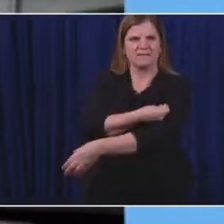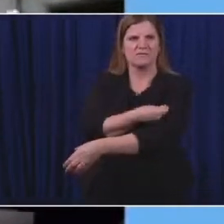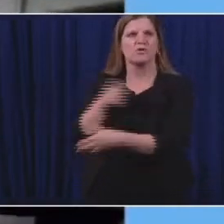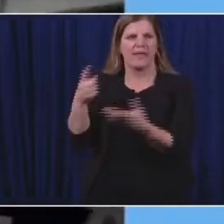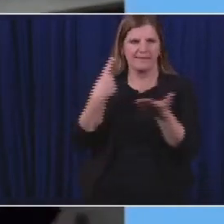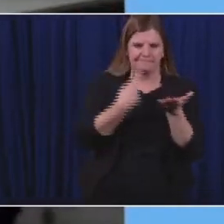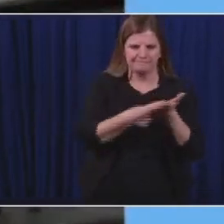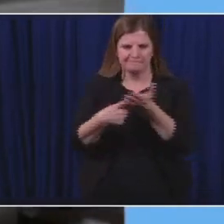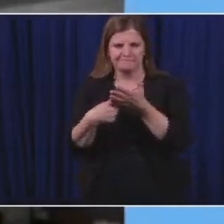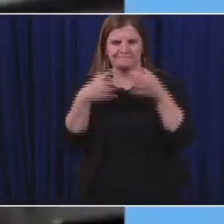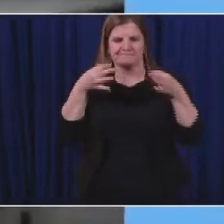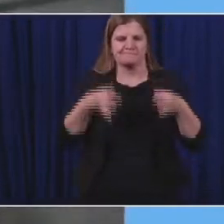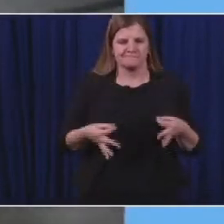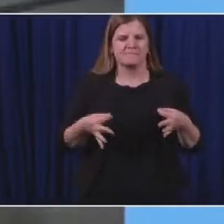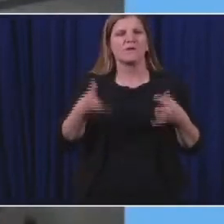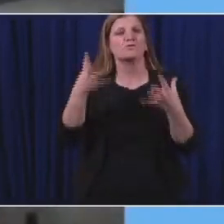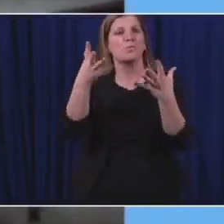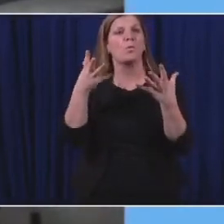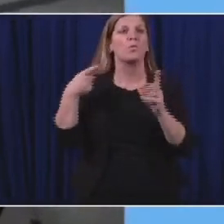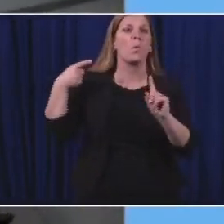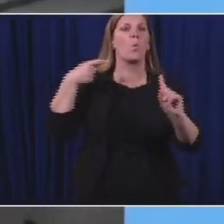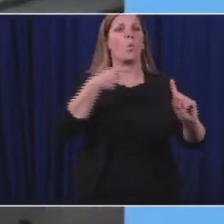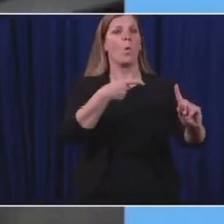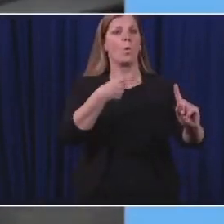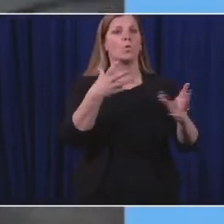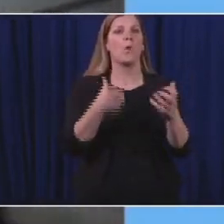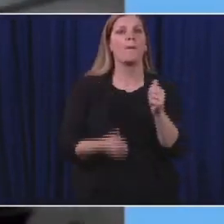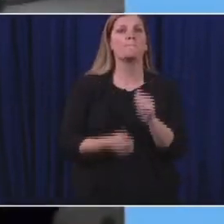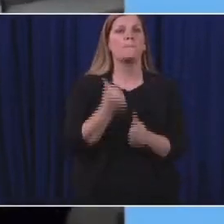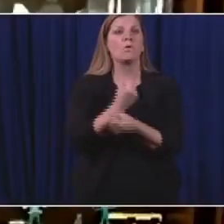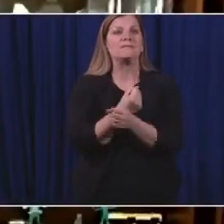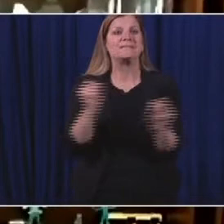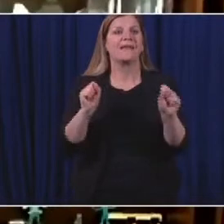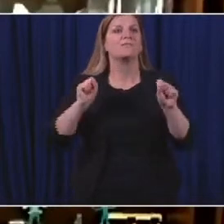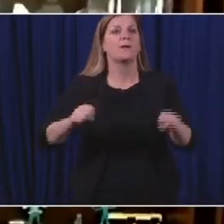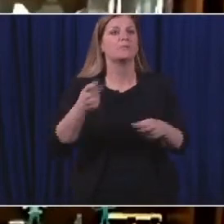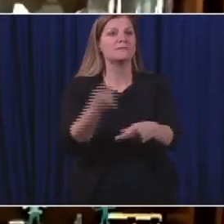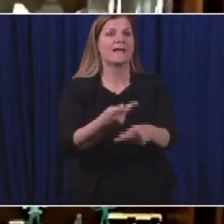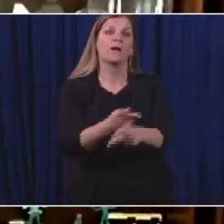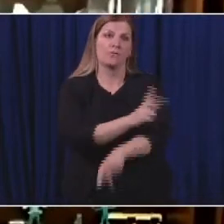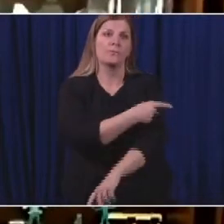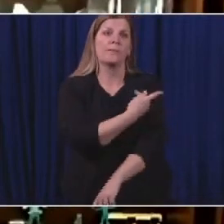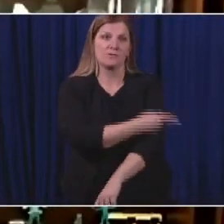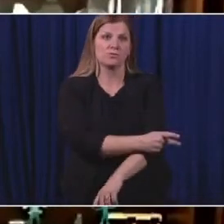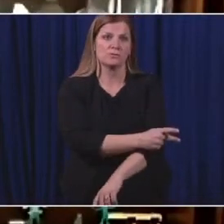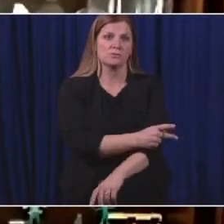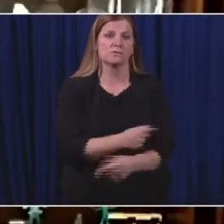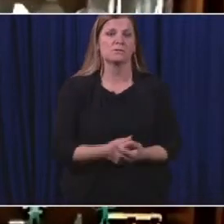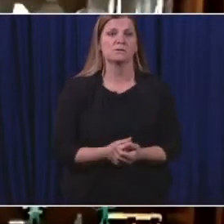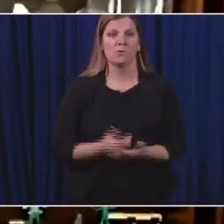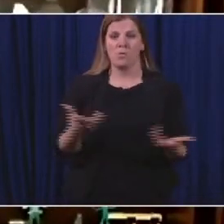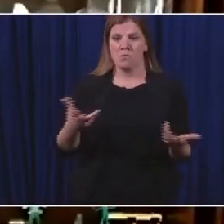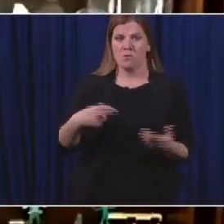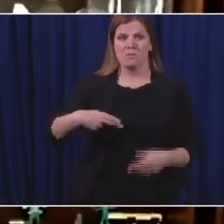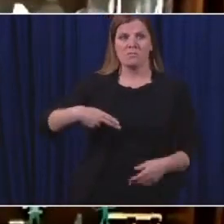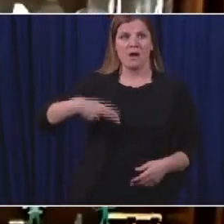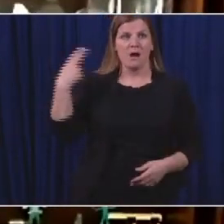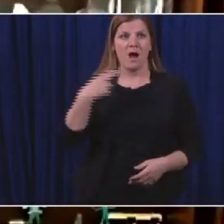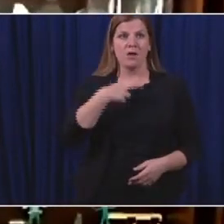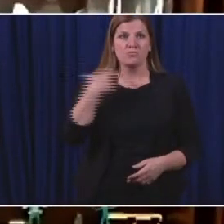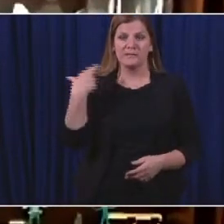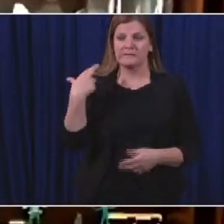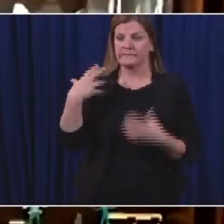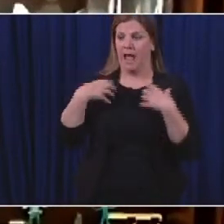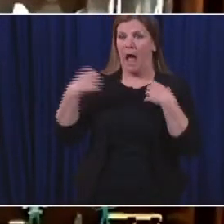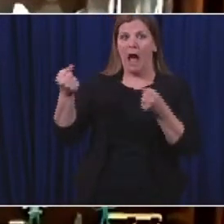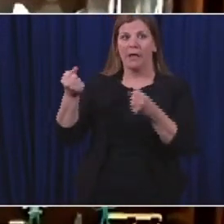care for our patients as this pandemic moves forward. So we really look at those high-risk healthcare workers and first responders in our